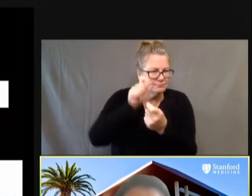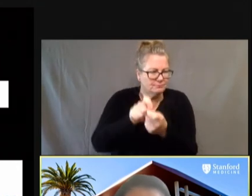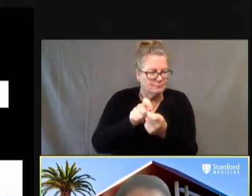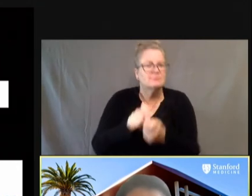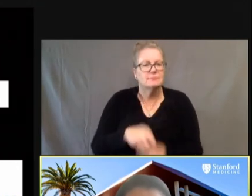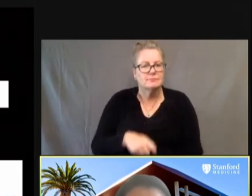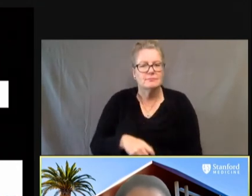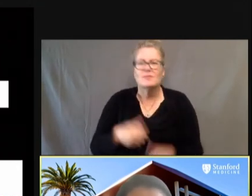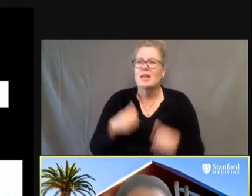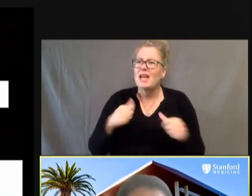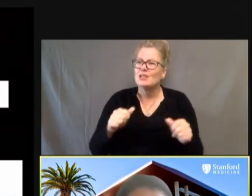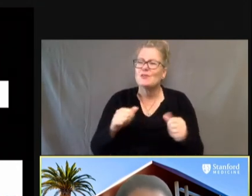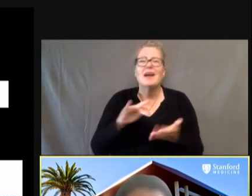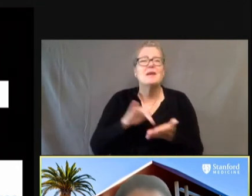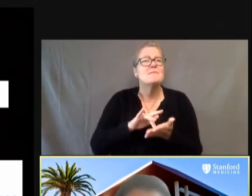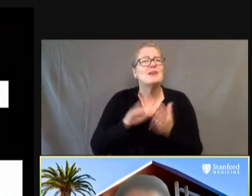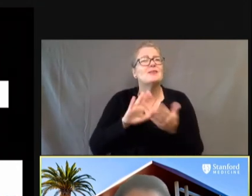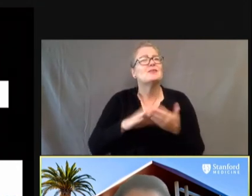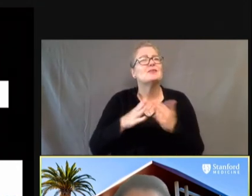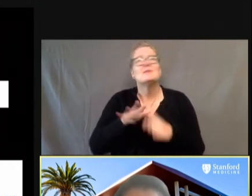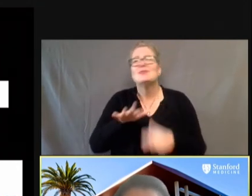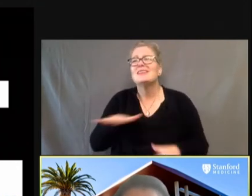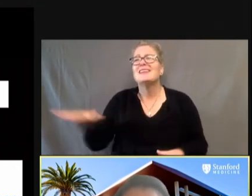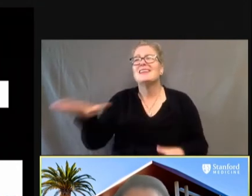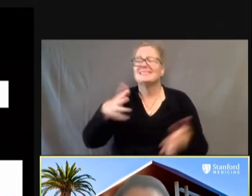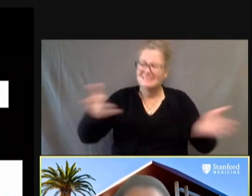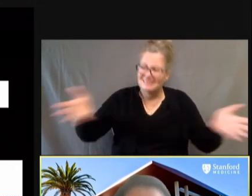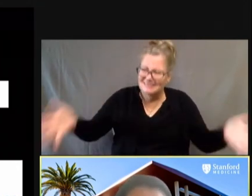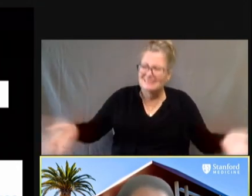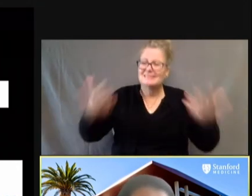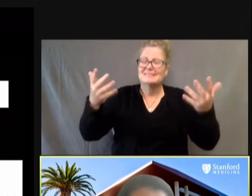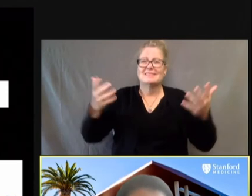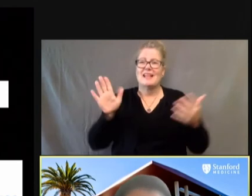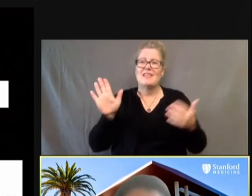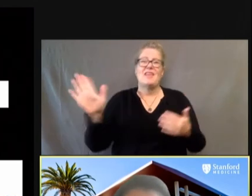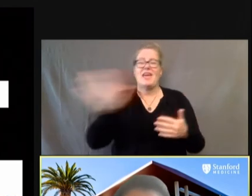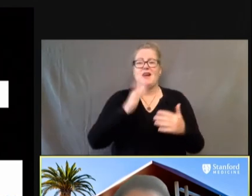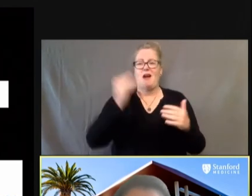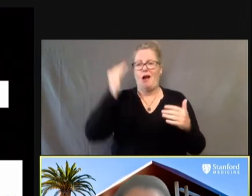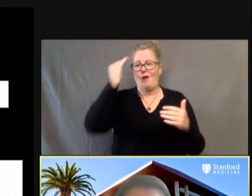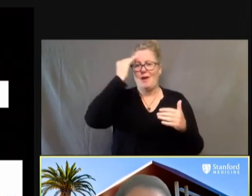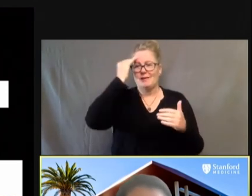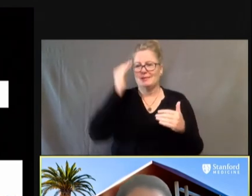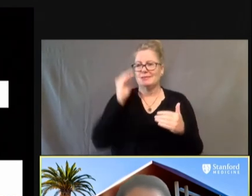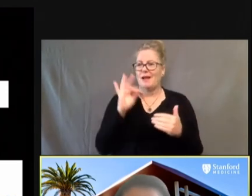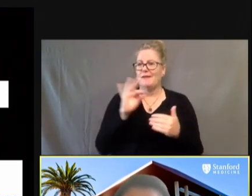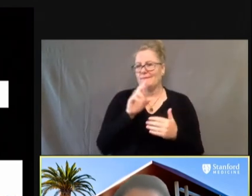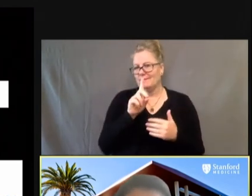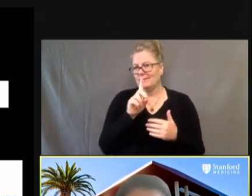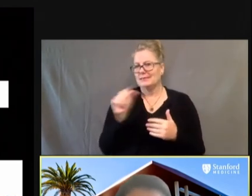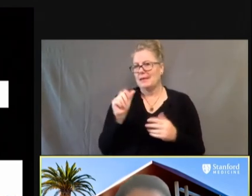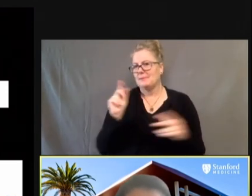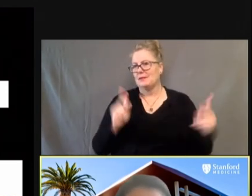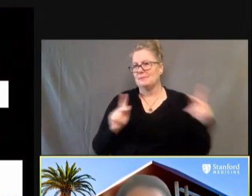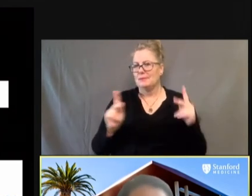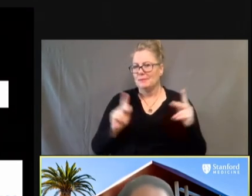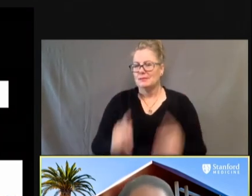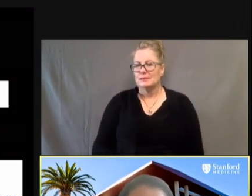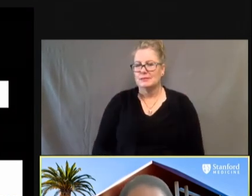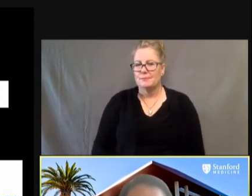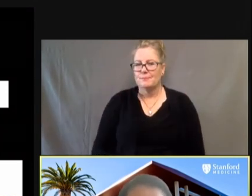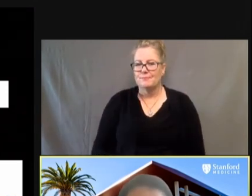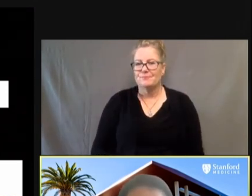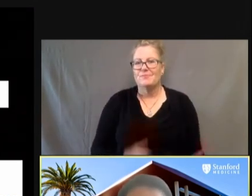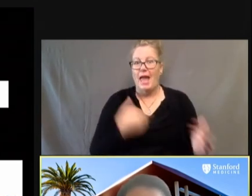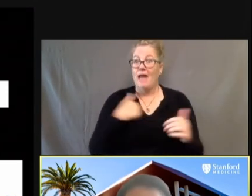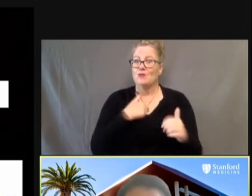community's awareness of disability-related dynamics. And then on the student level, we launched MSDCI, which